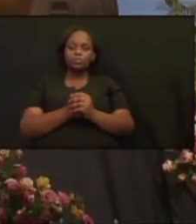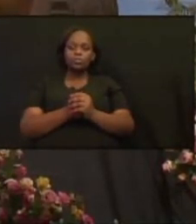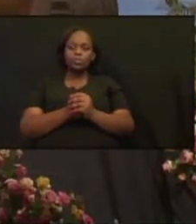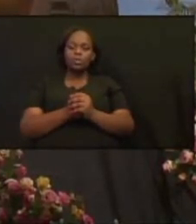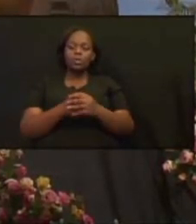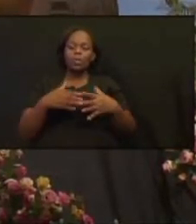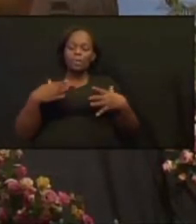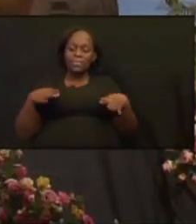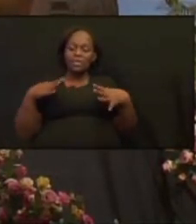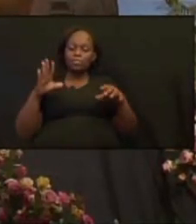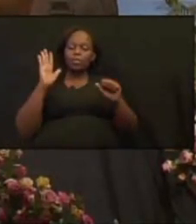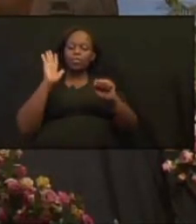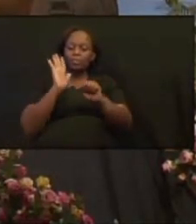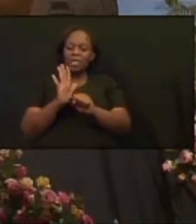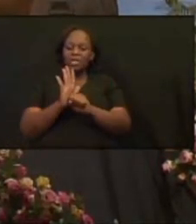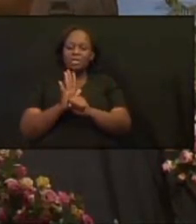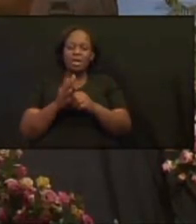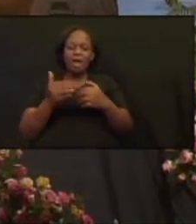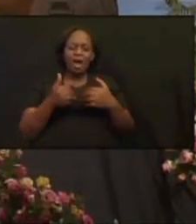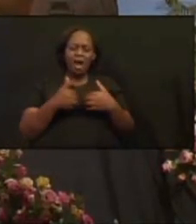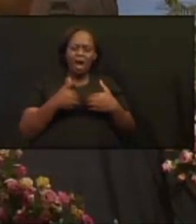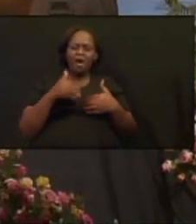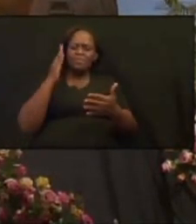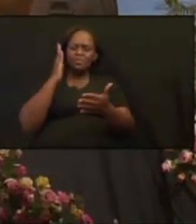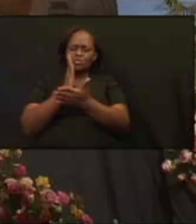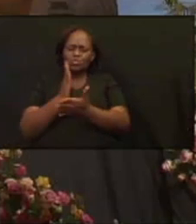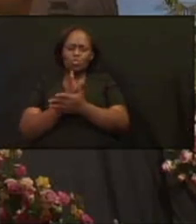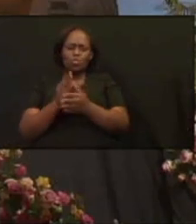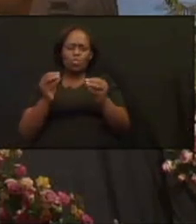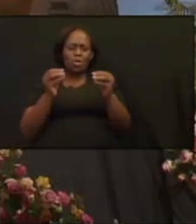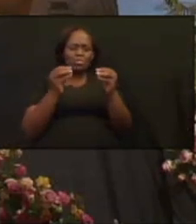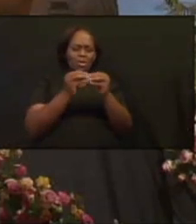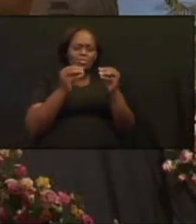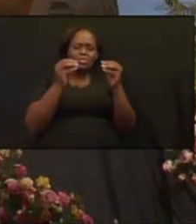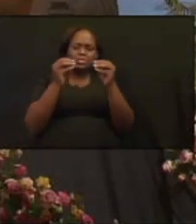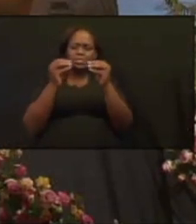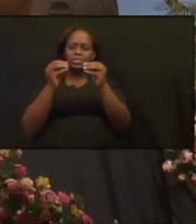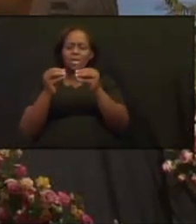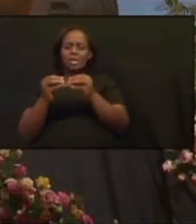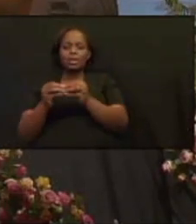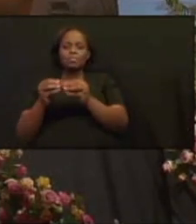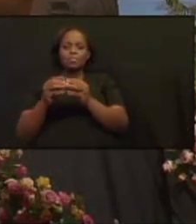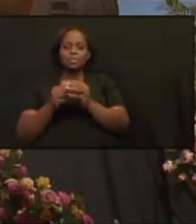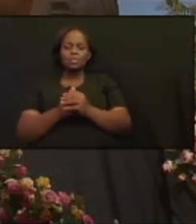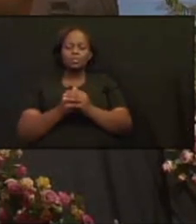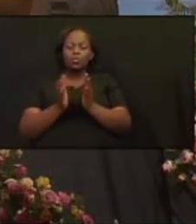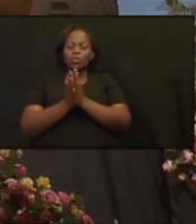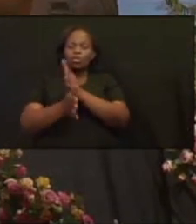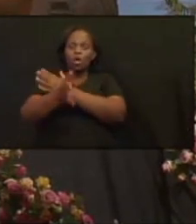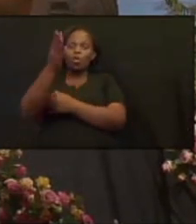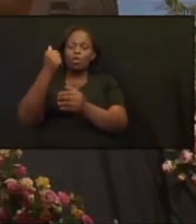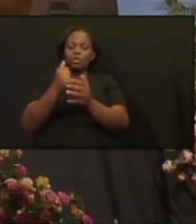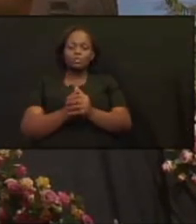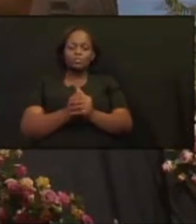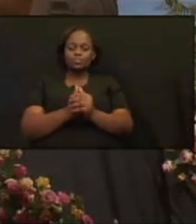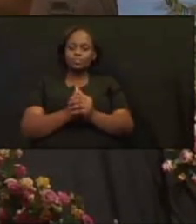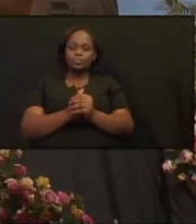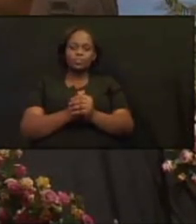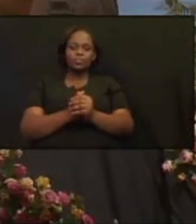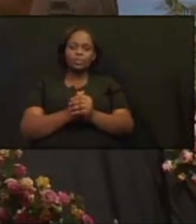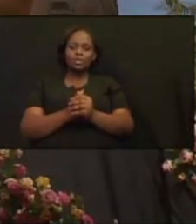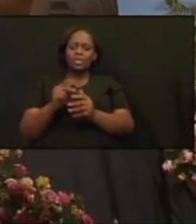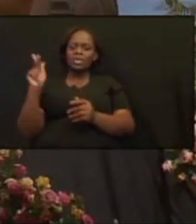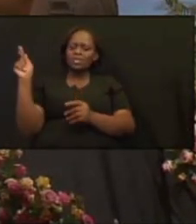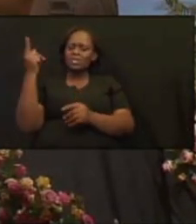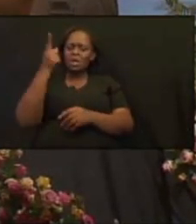Many people will have genuine encounters. I'm talking of non-Christians. It's already happening across the globe. Kenya, we